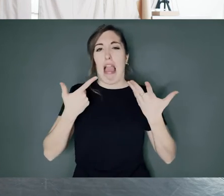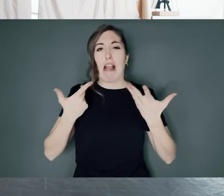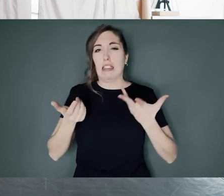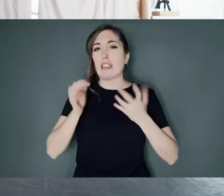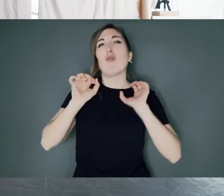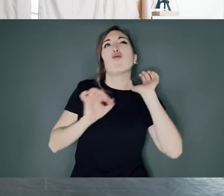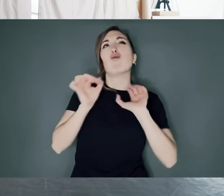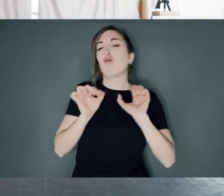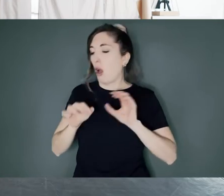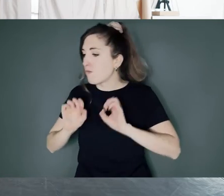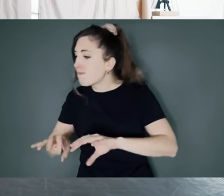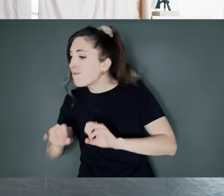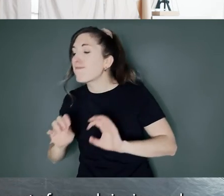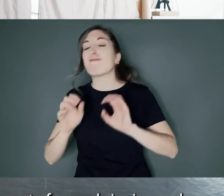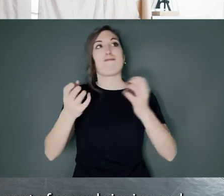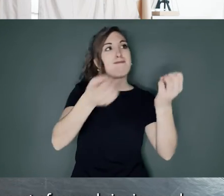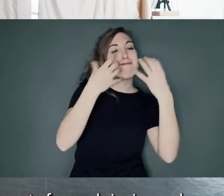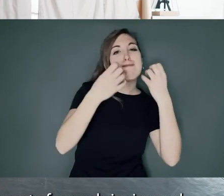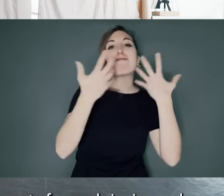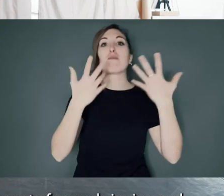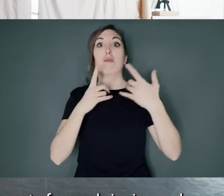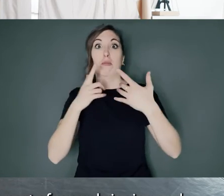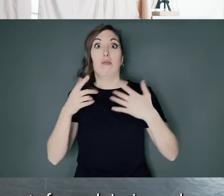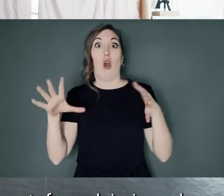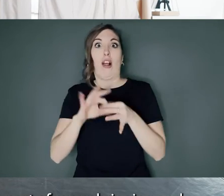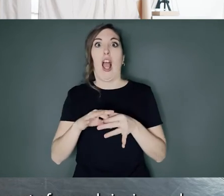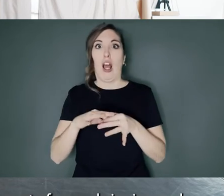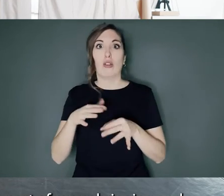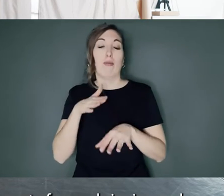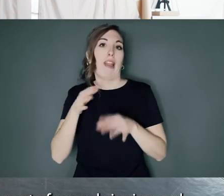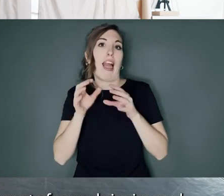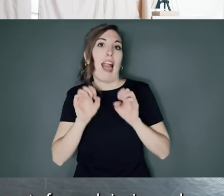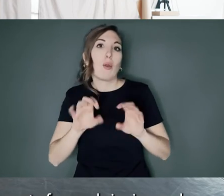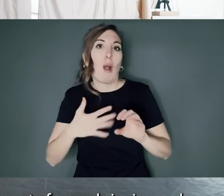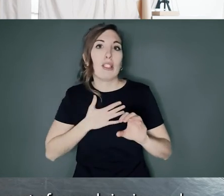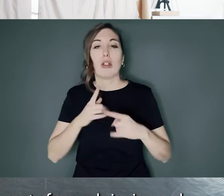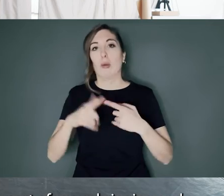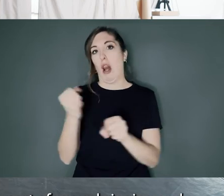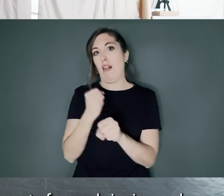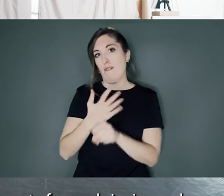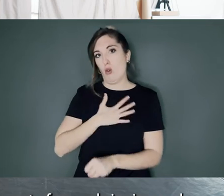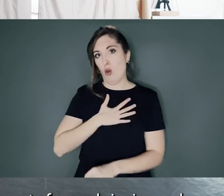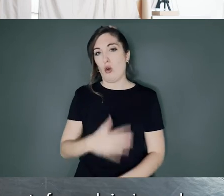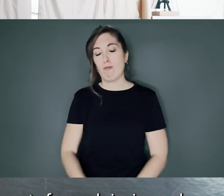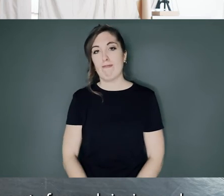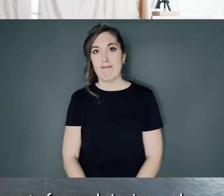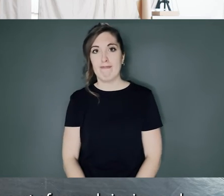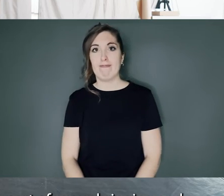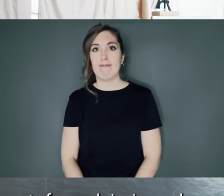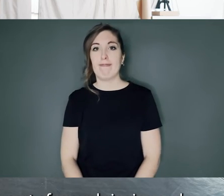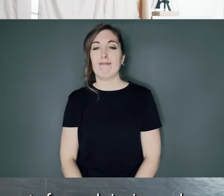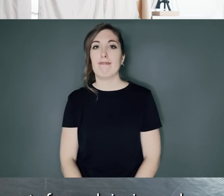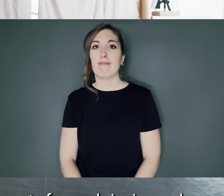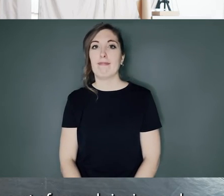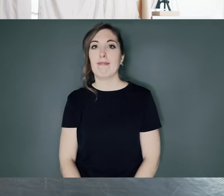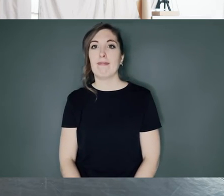and sharing of experiences. And that's something that was very much a part of my upbringing and